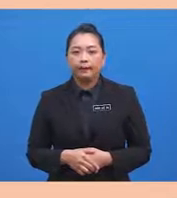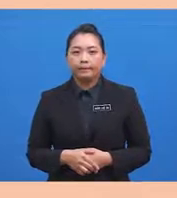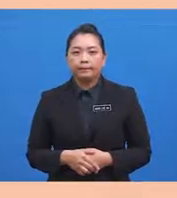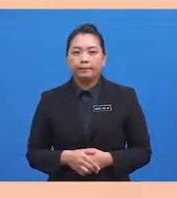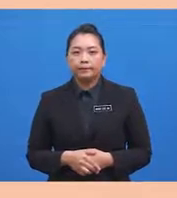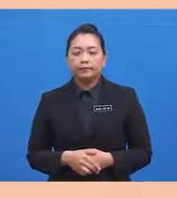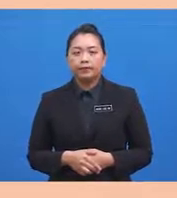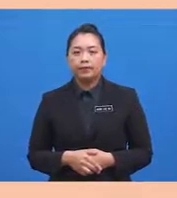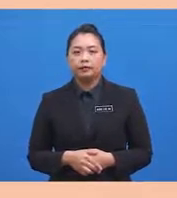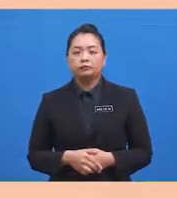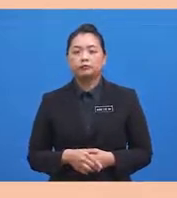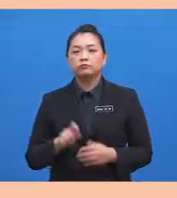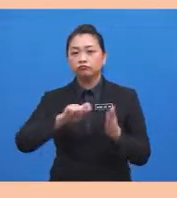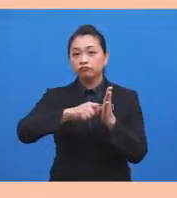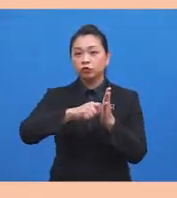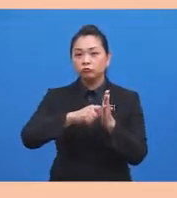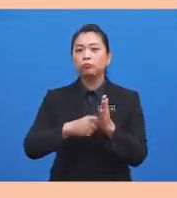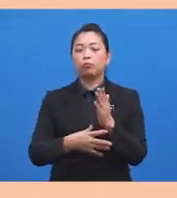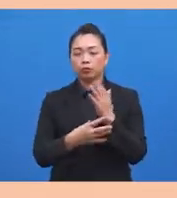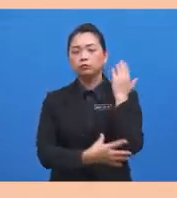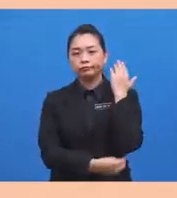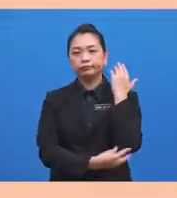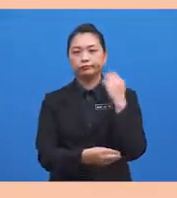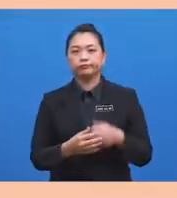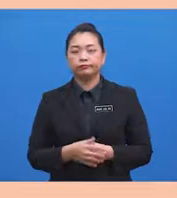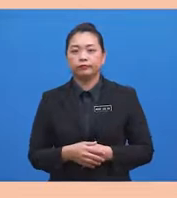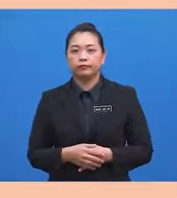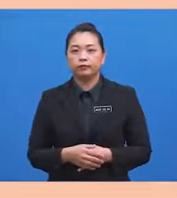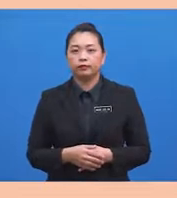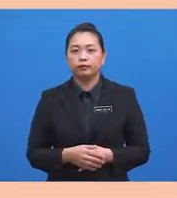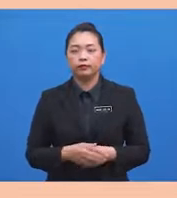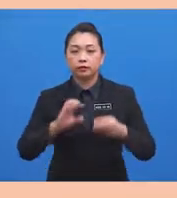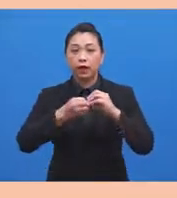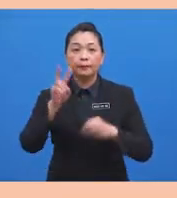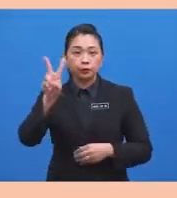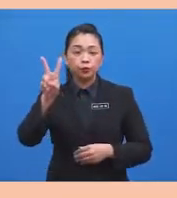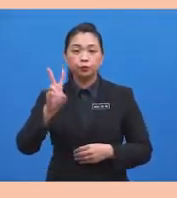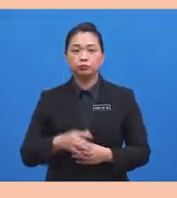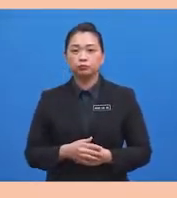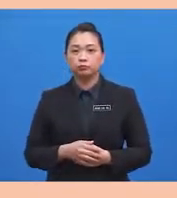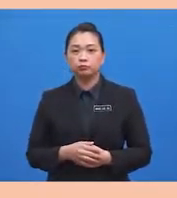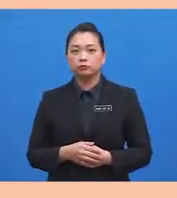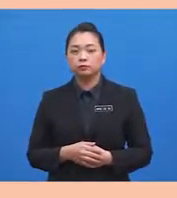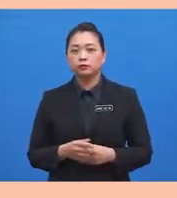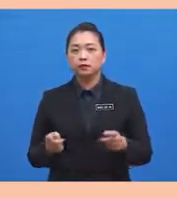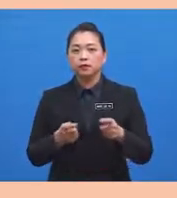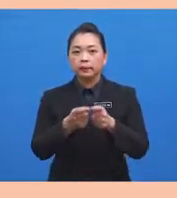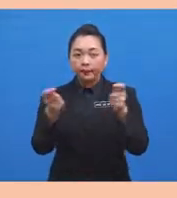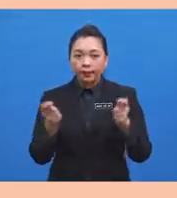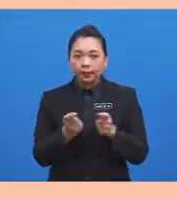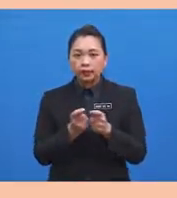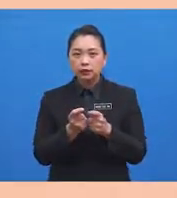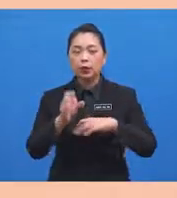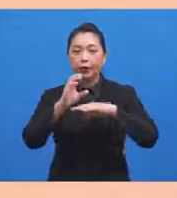Exactly, the word poor. Next question, number 2. The place or culture